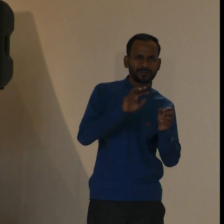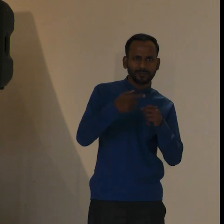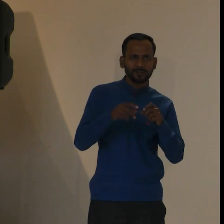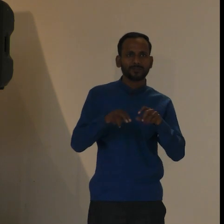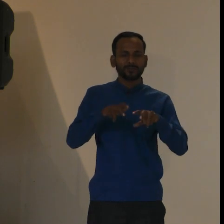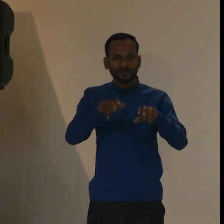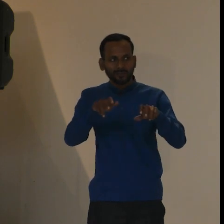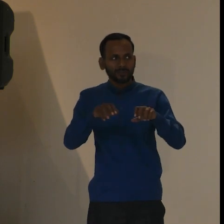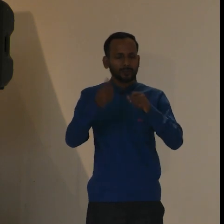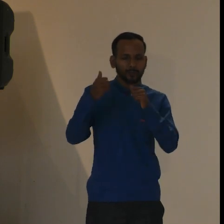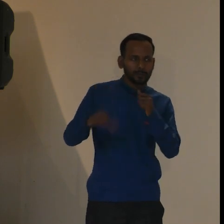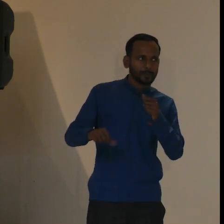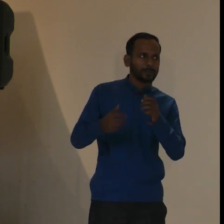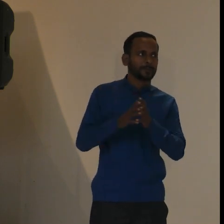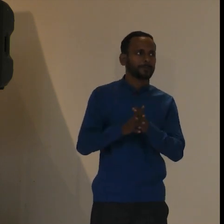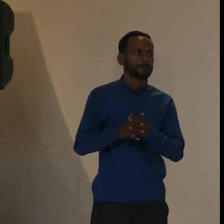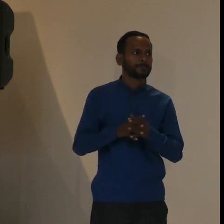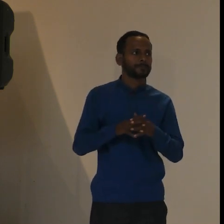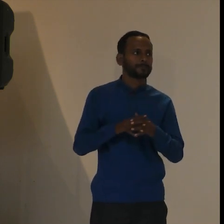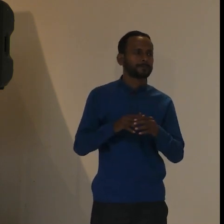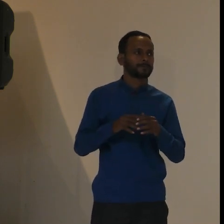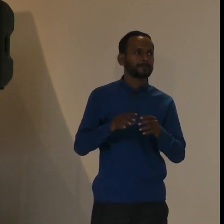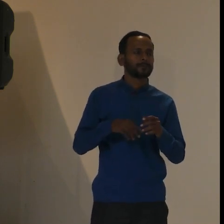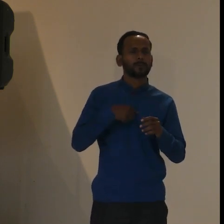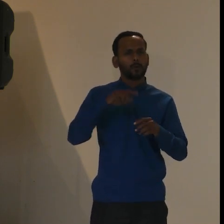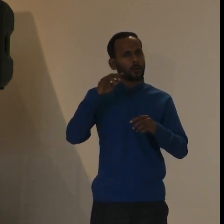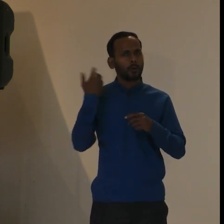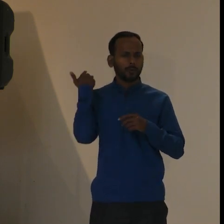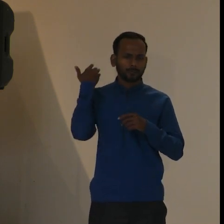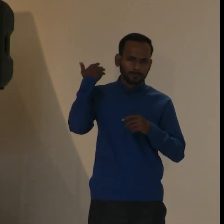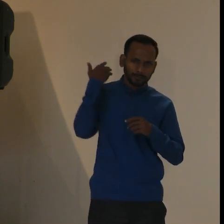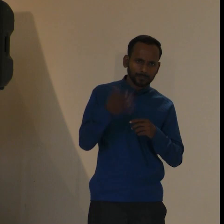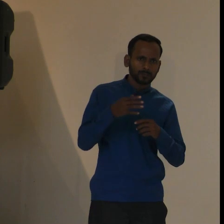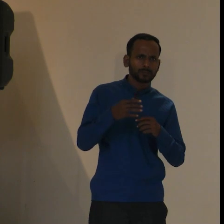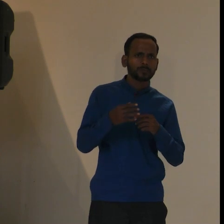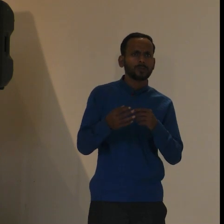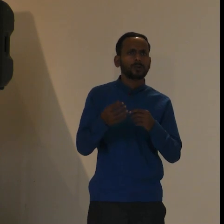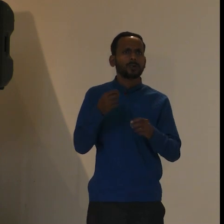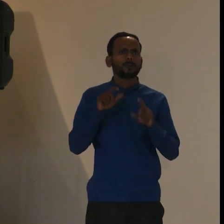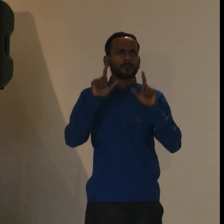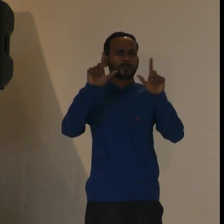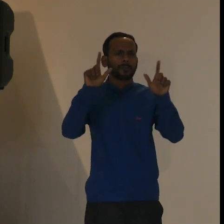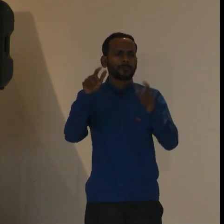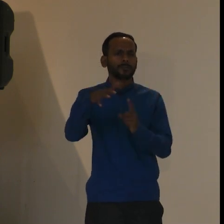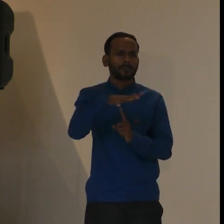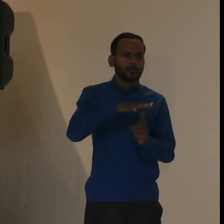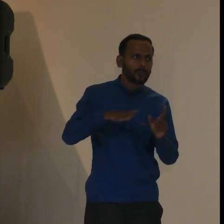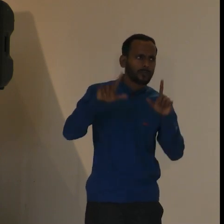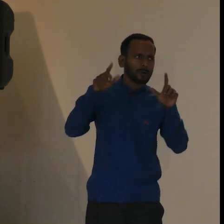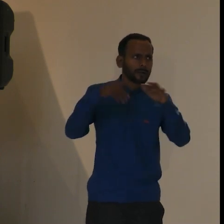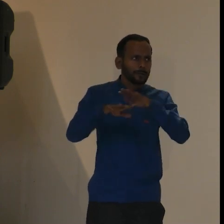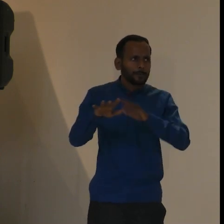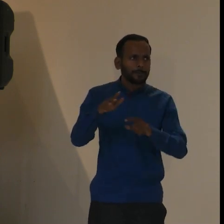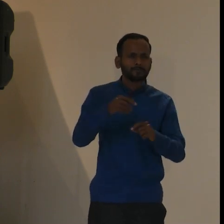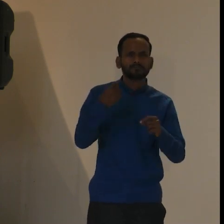towards the museum. But in an age where already we are not necessarily a museum-going culture, museums are not very high up on